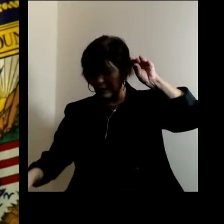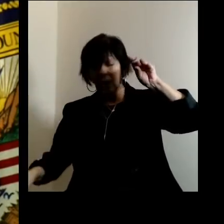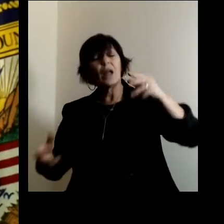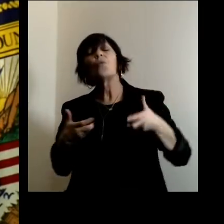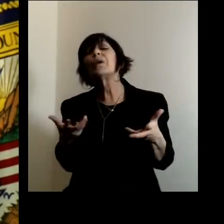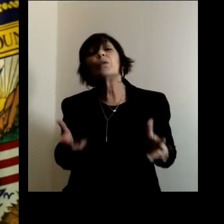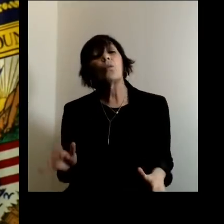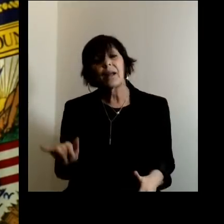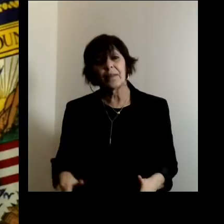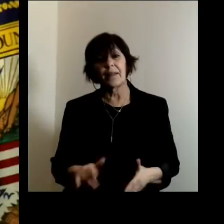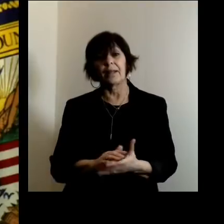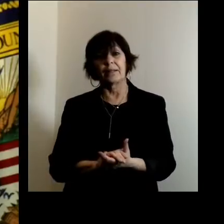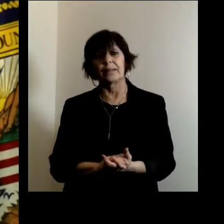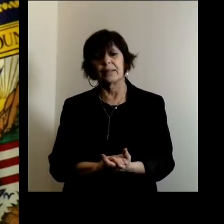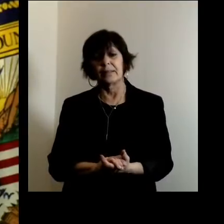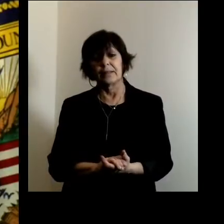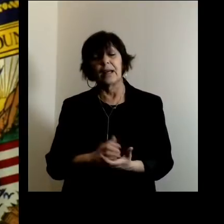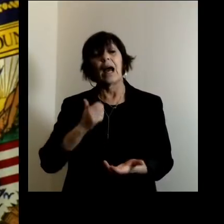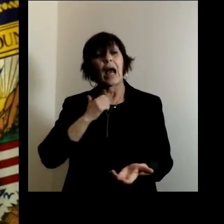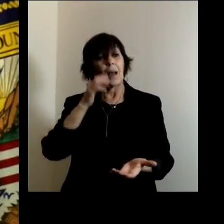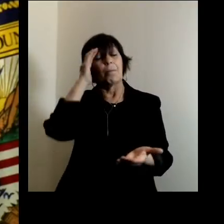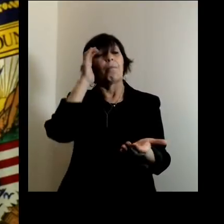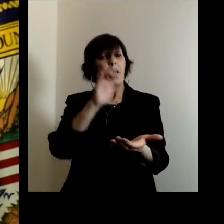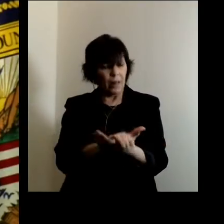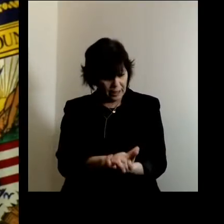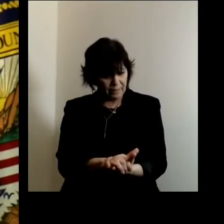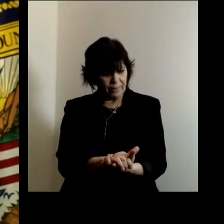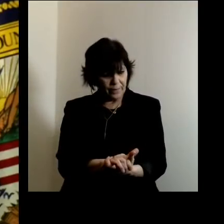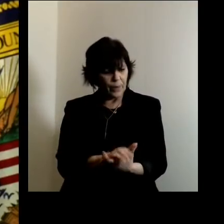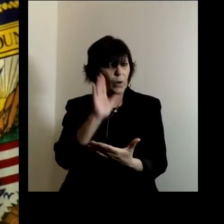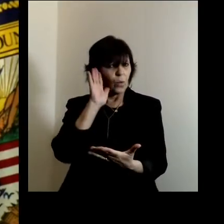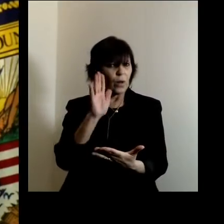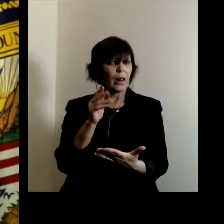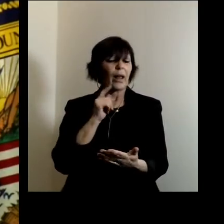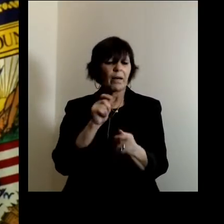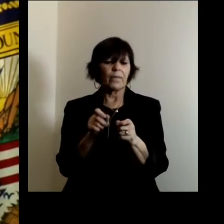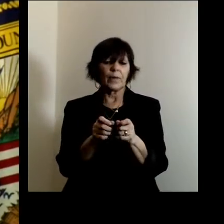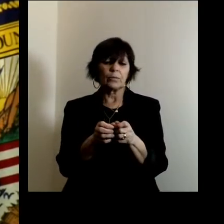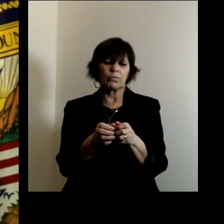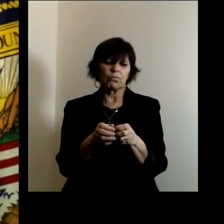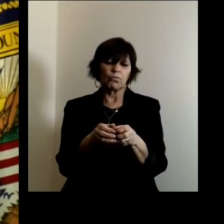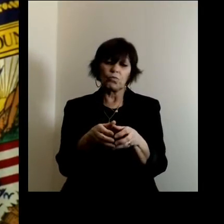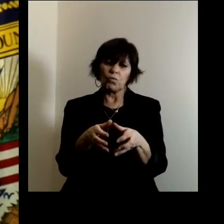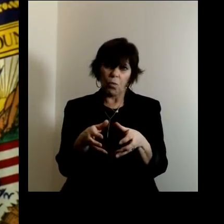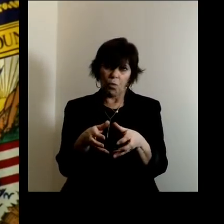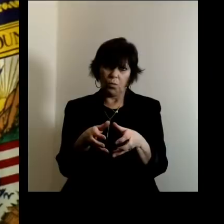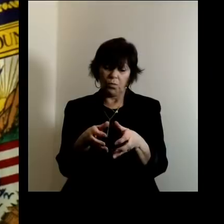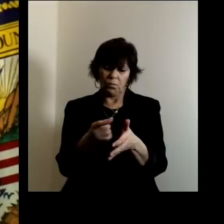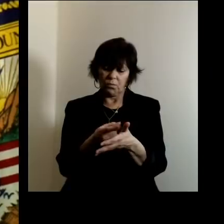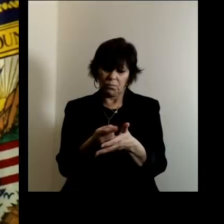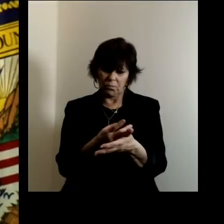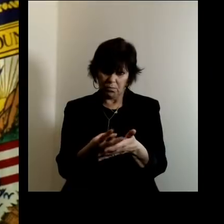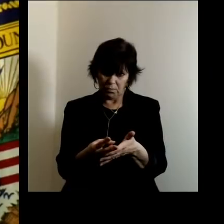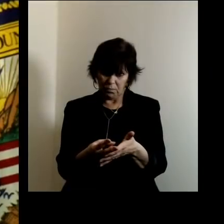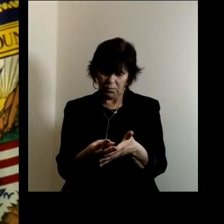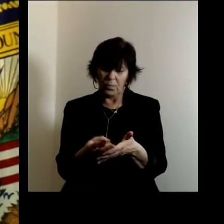that full lockdown. I do believe that there is going to be growth over the next 2-week period. We anticipate that the number we